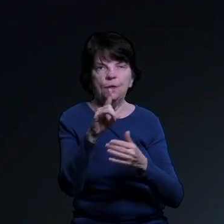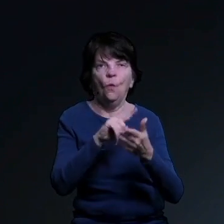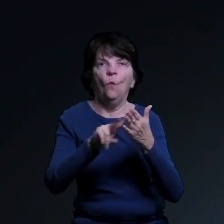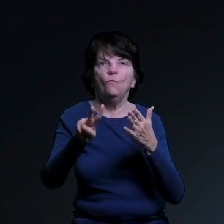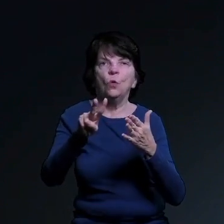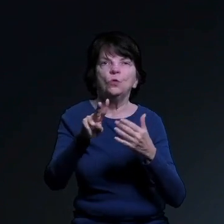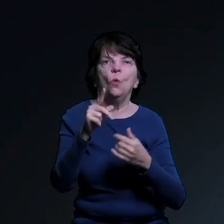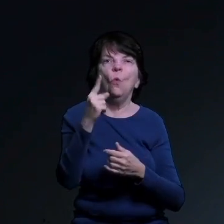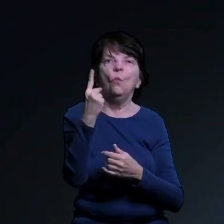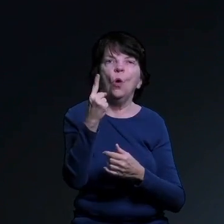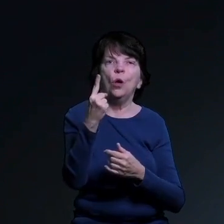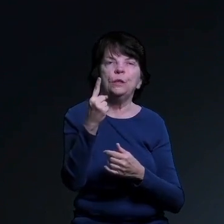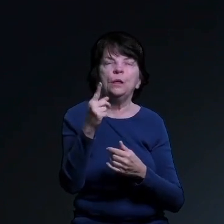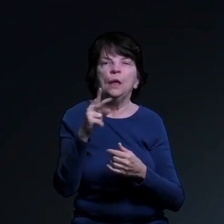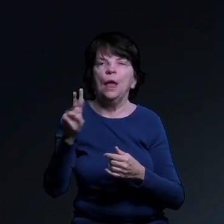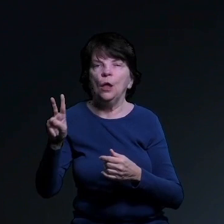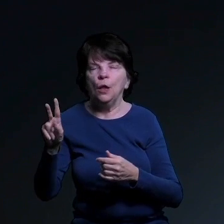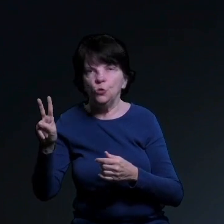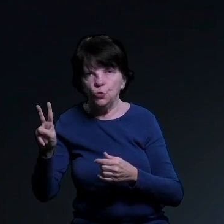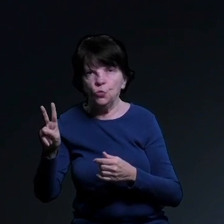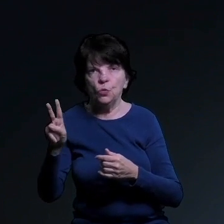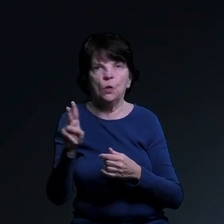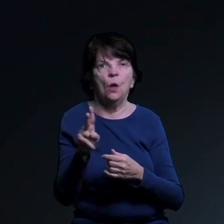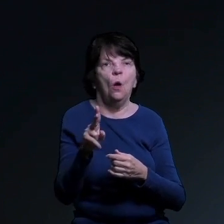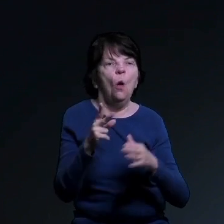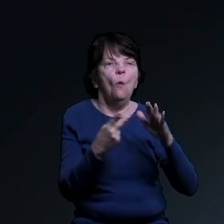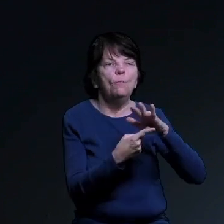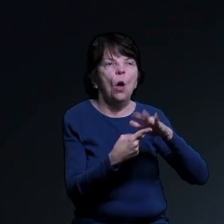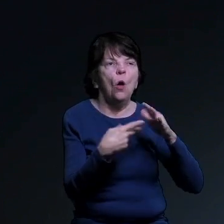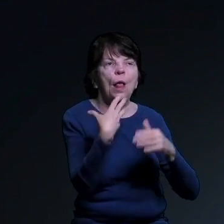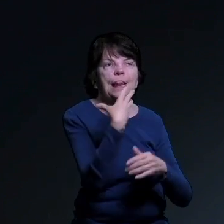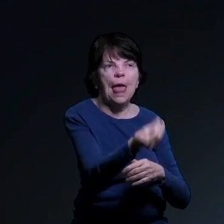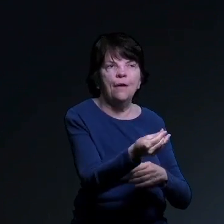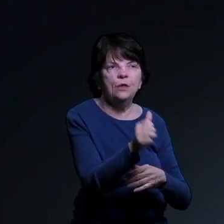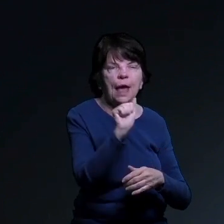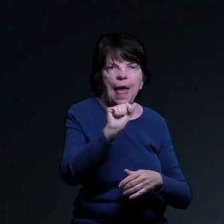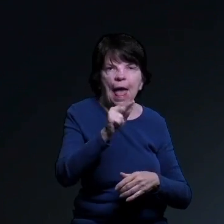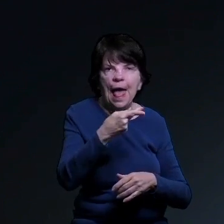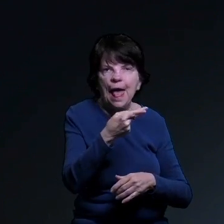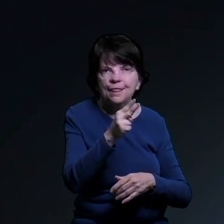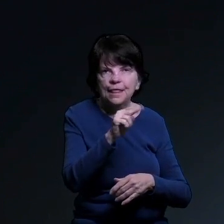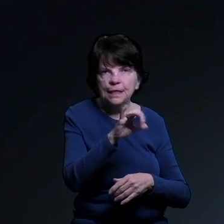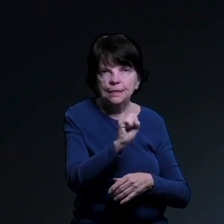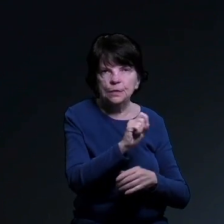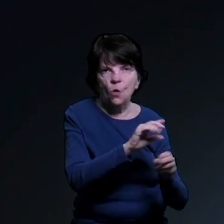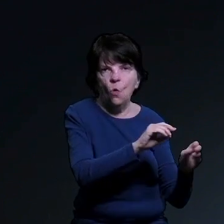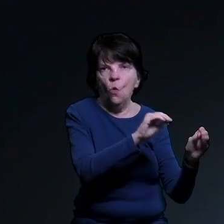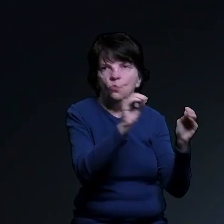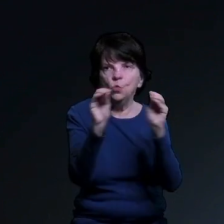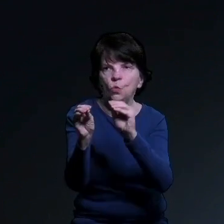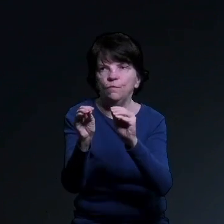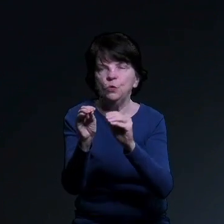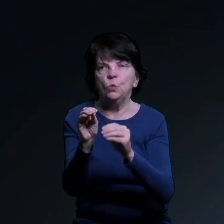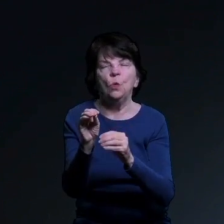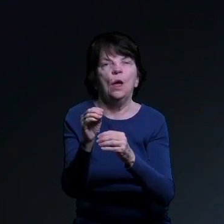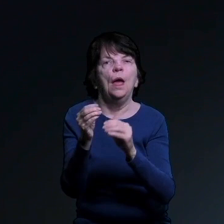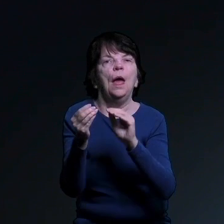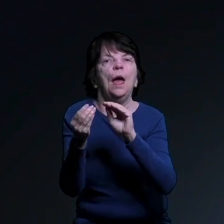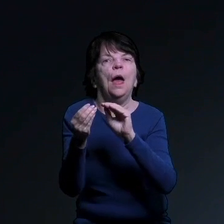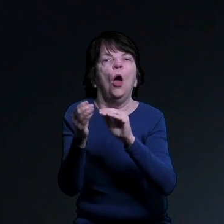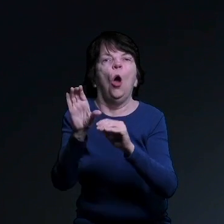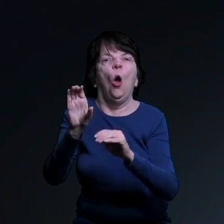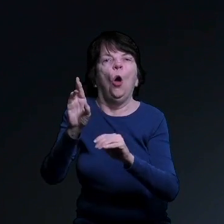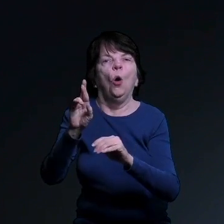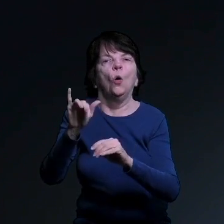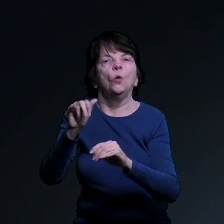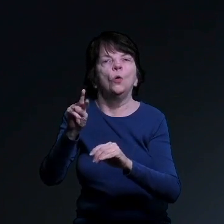says, "Then Paul left Athens and went to Corinth. There he became acquainted with a Jewish man